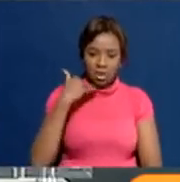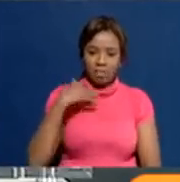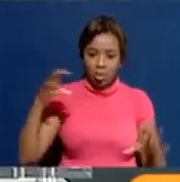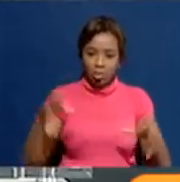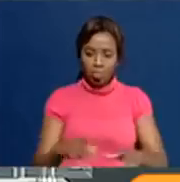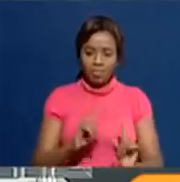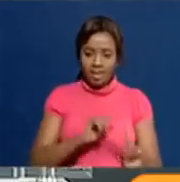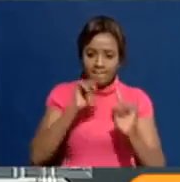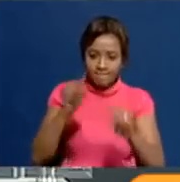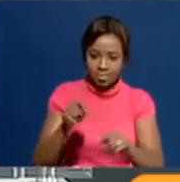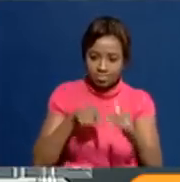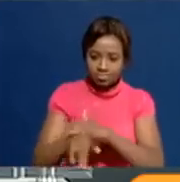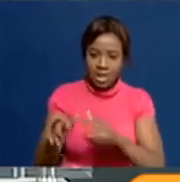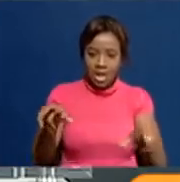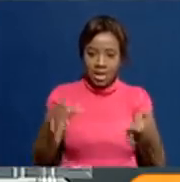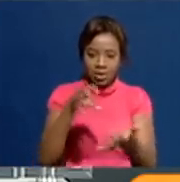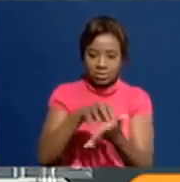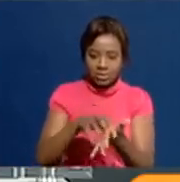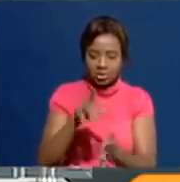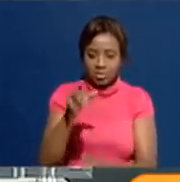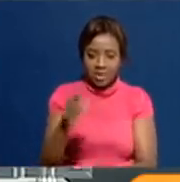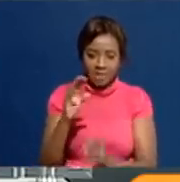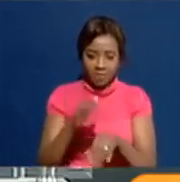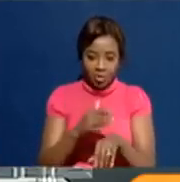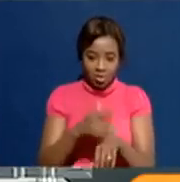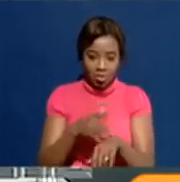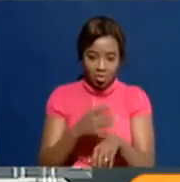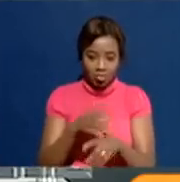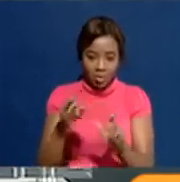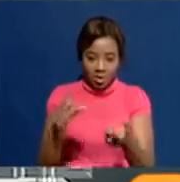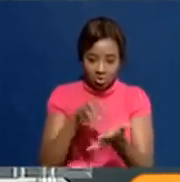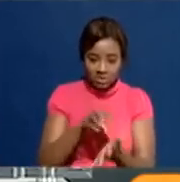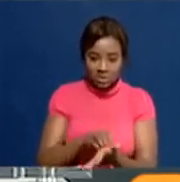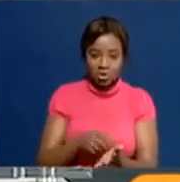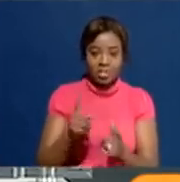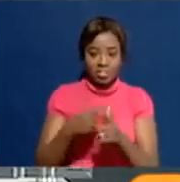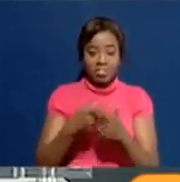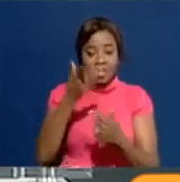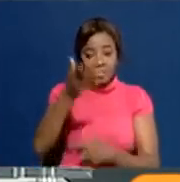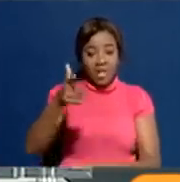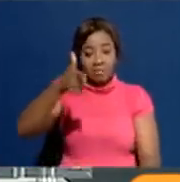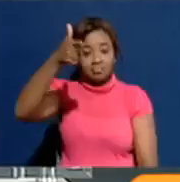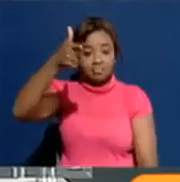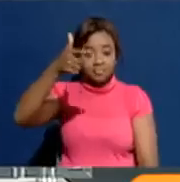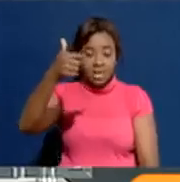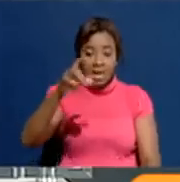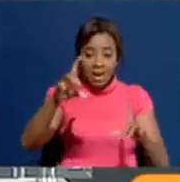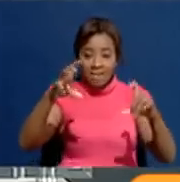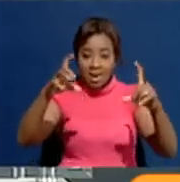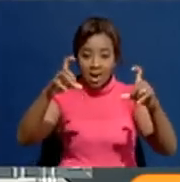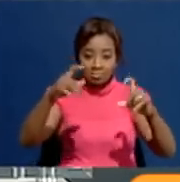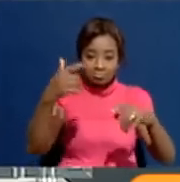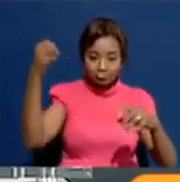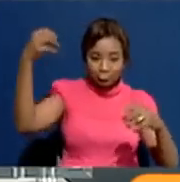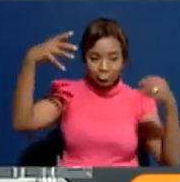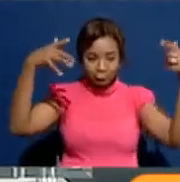station, Mwinjoyo FM, on Thursday night. The armed thugs were recorded live, making their way into the station and